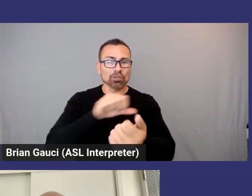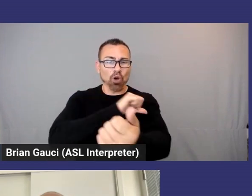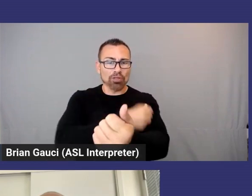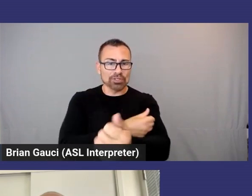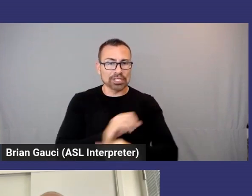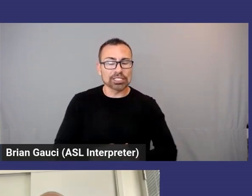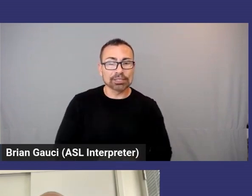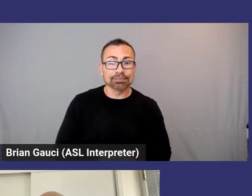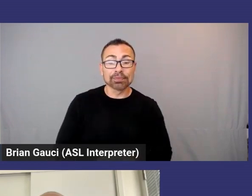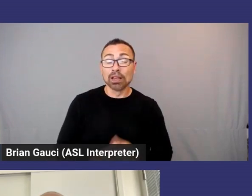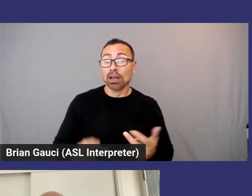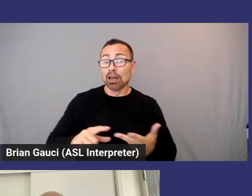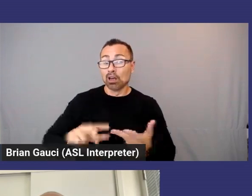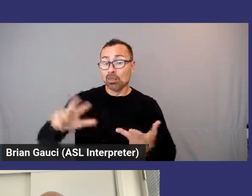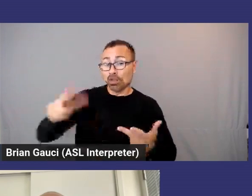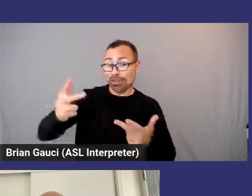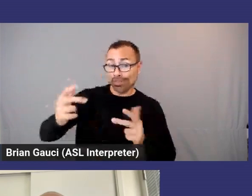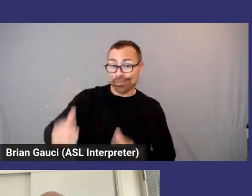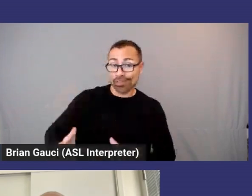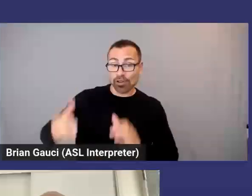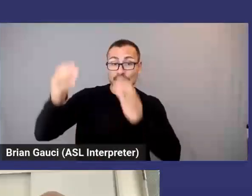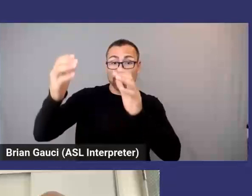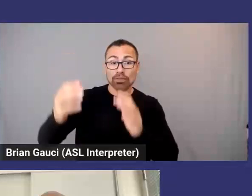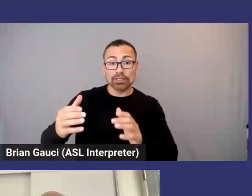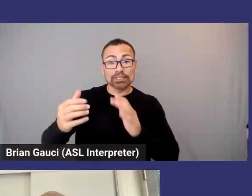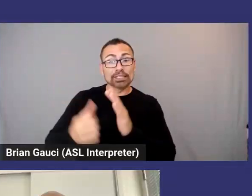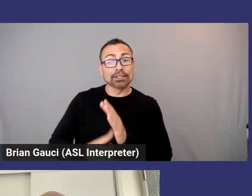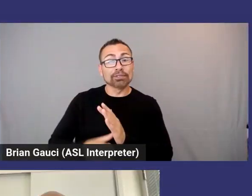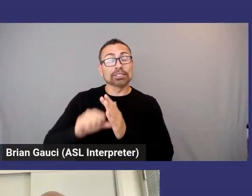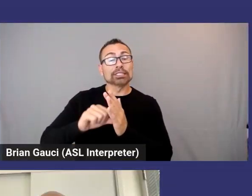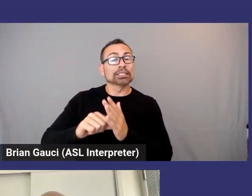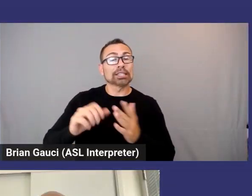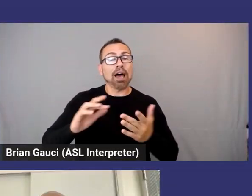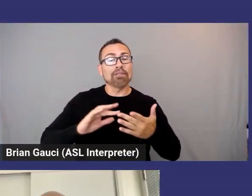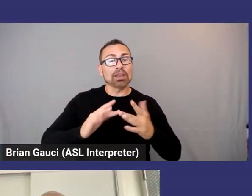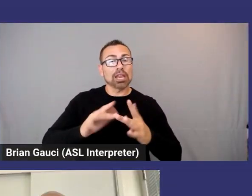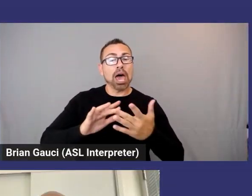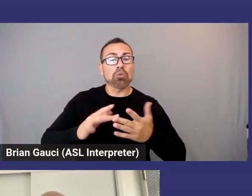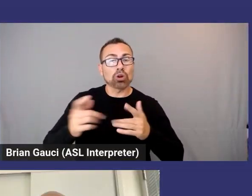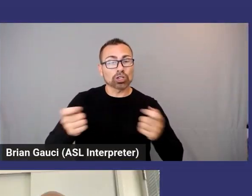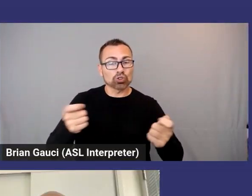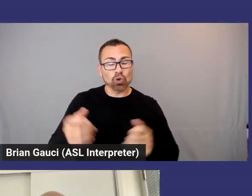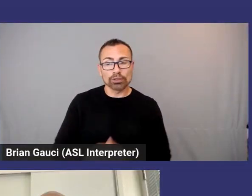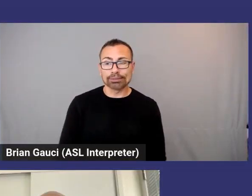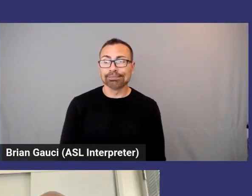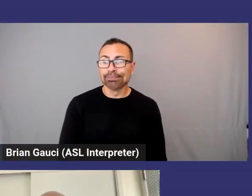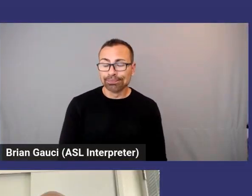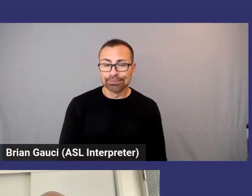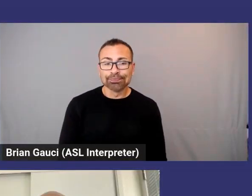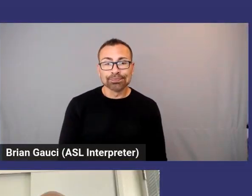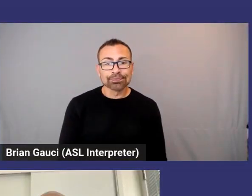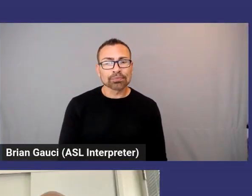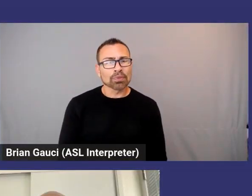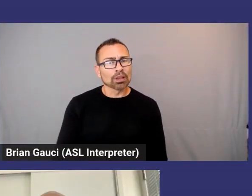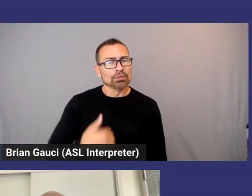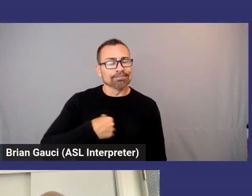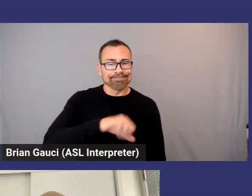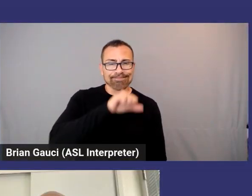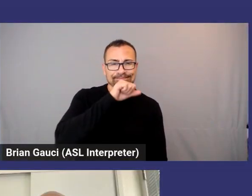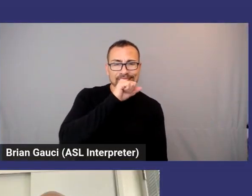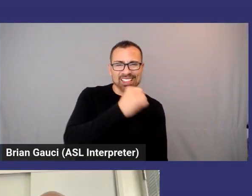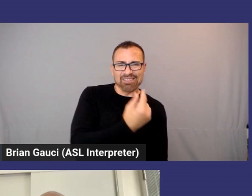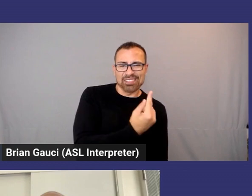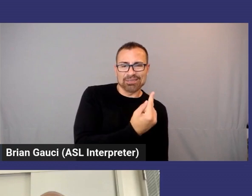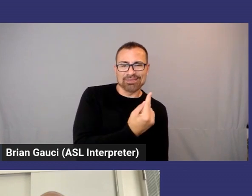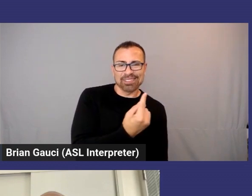talk about is an idea of de-emphasis of network controls. And I love and I hate this one